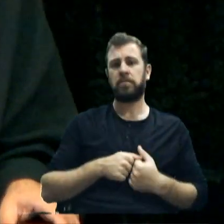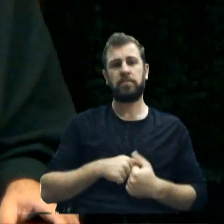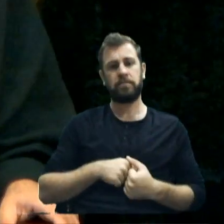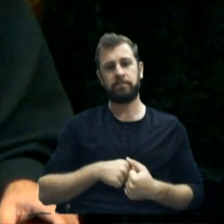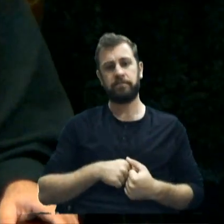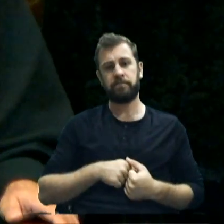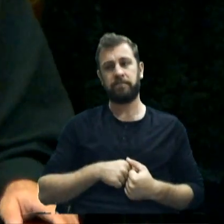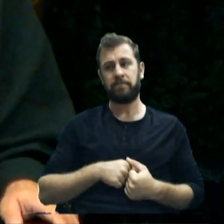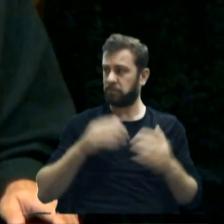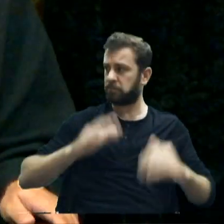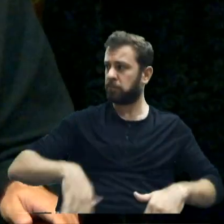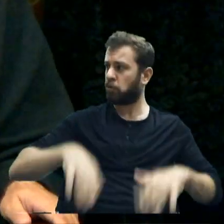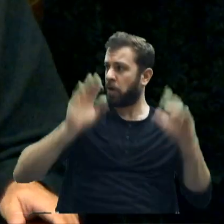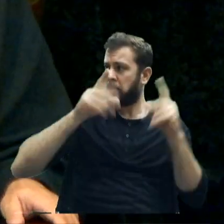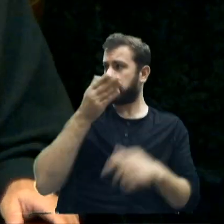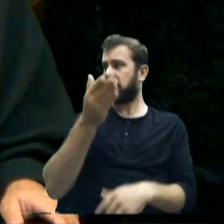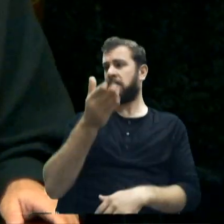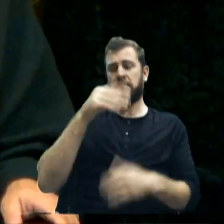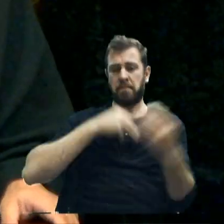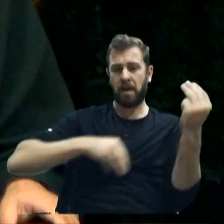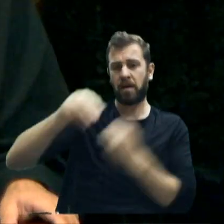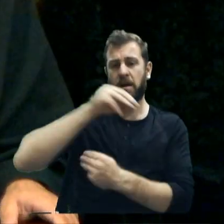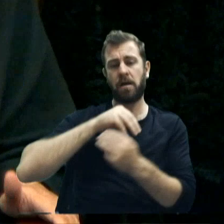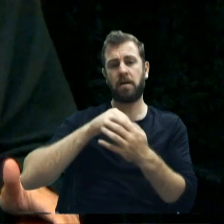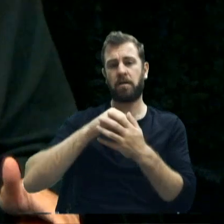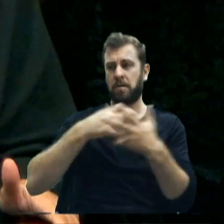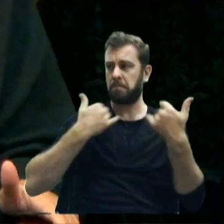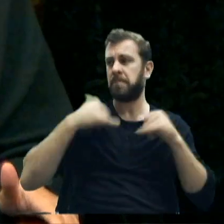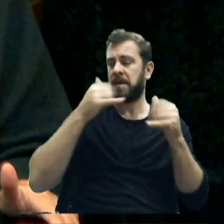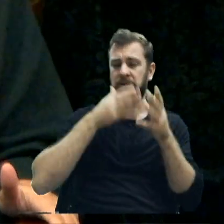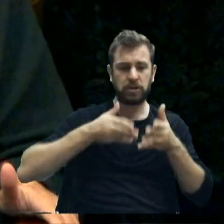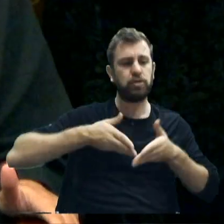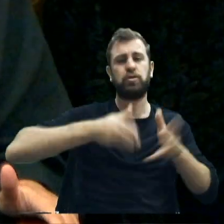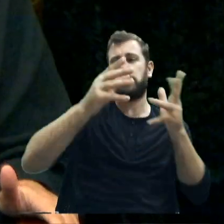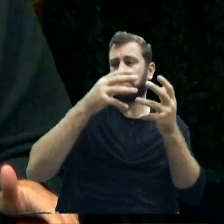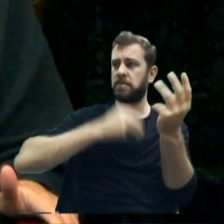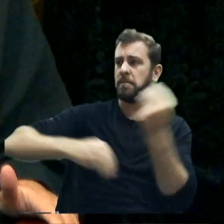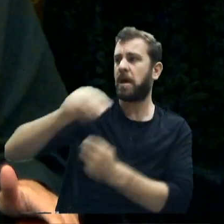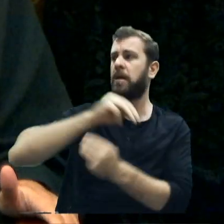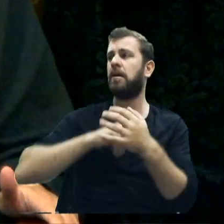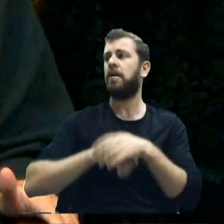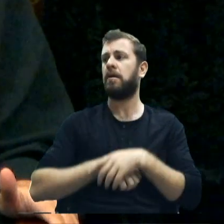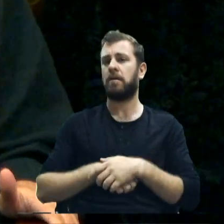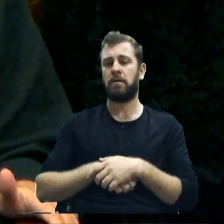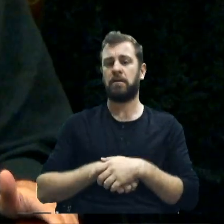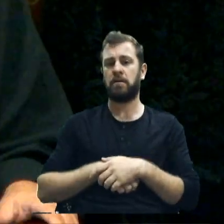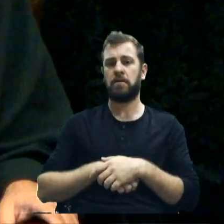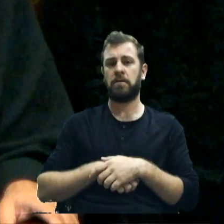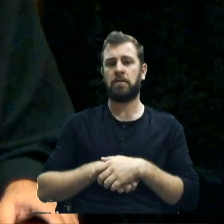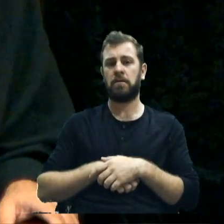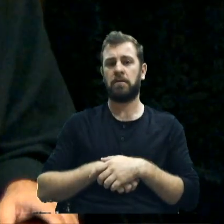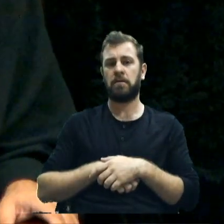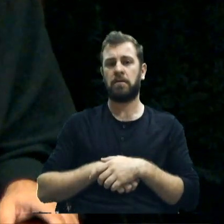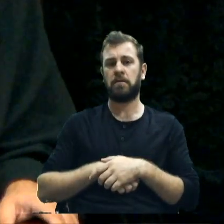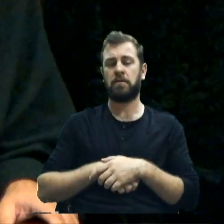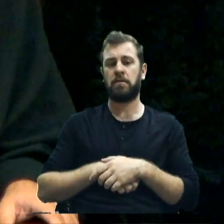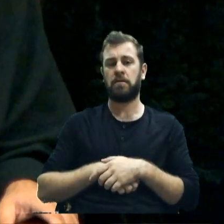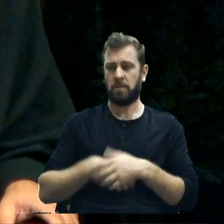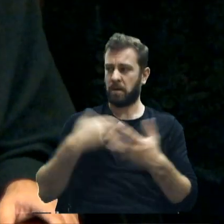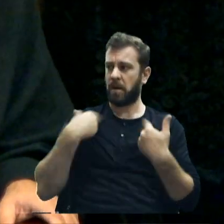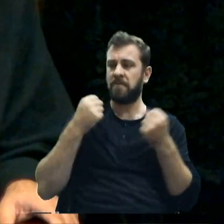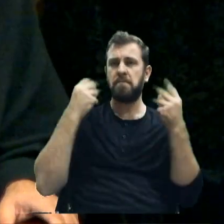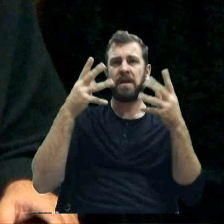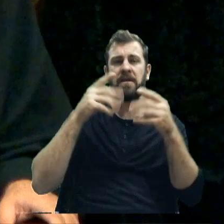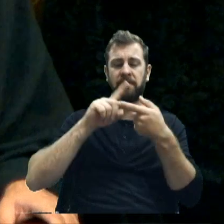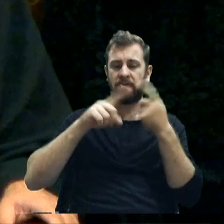Born and raised in Mecca. Played in the streets of Mecca. We have childhood friends in Mecca right